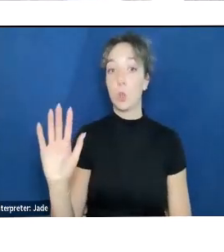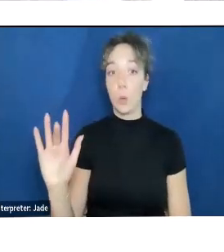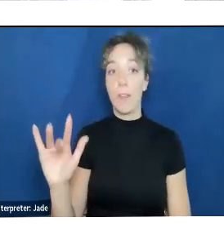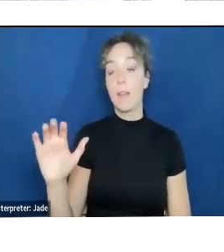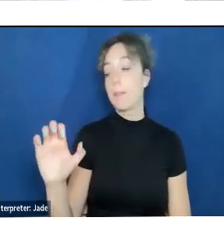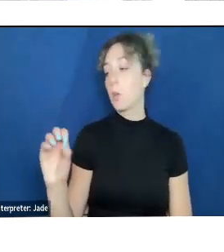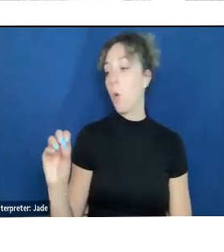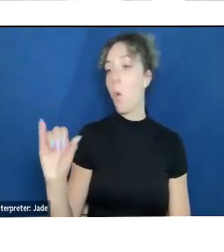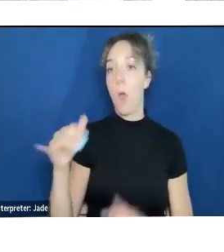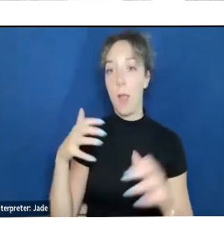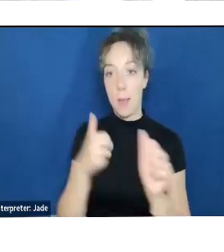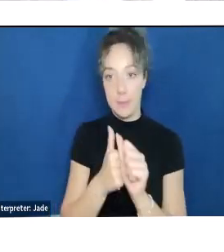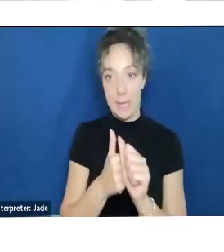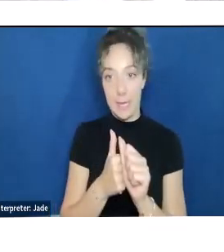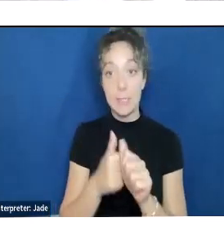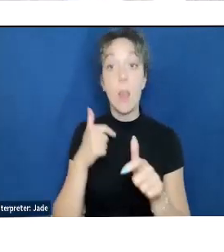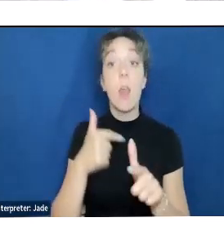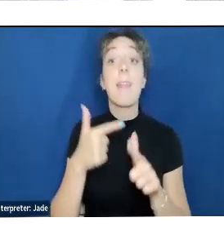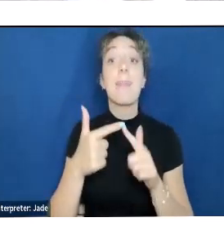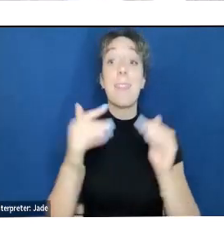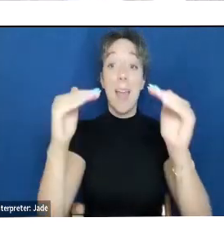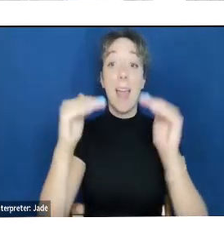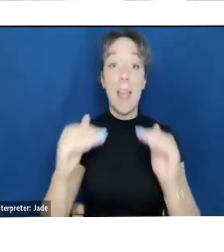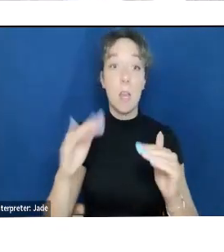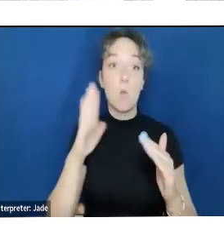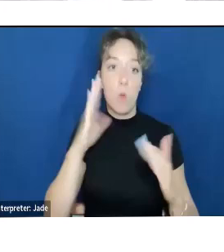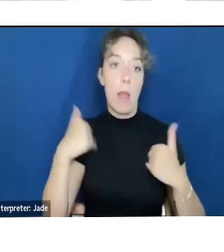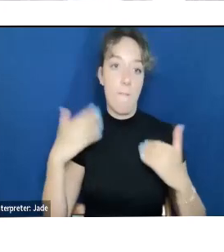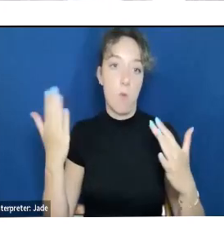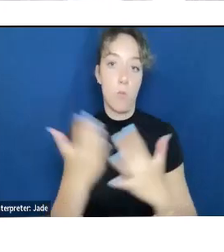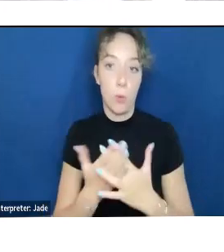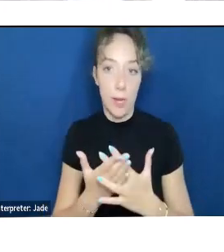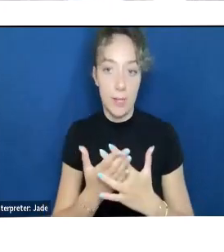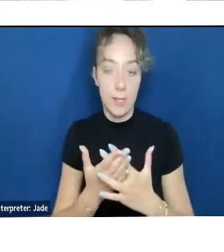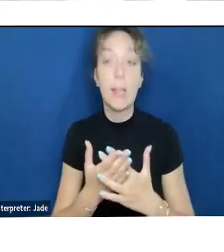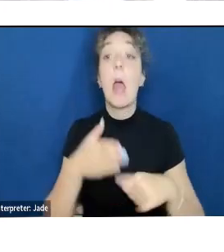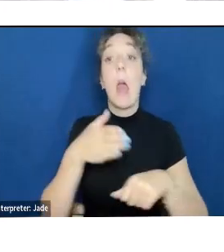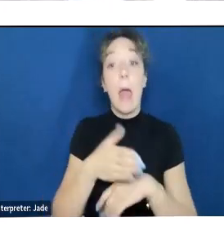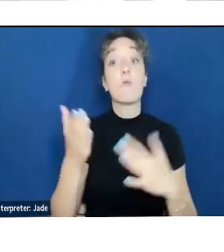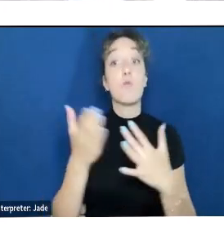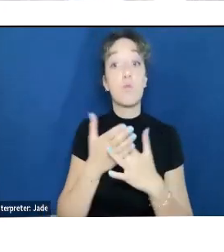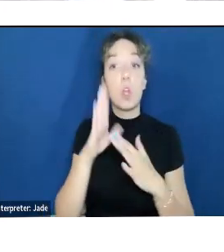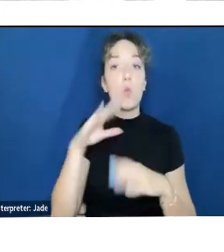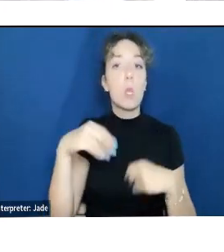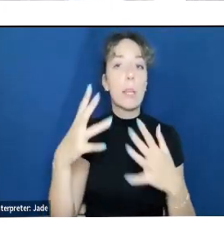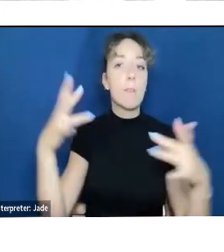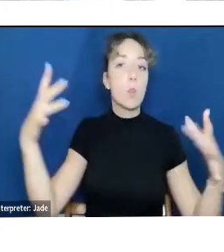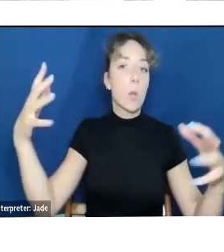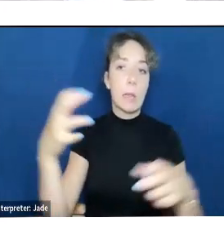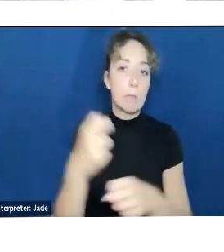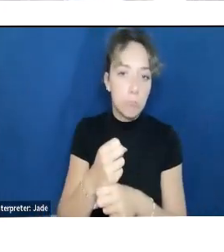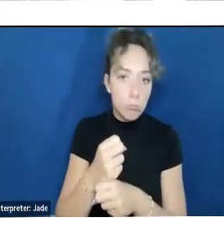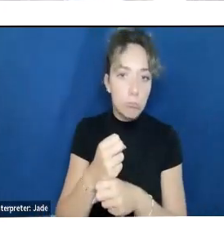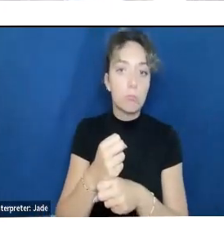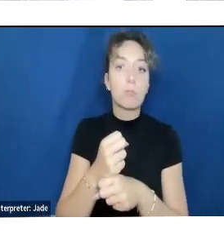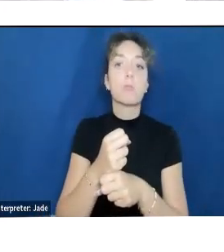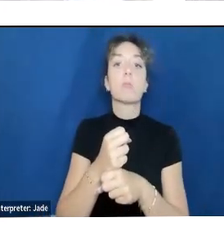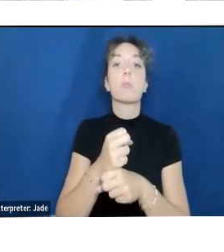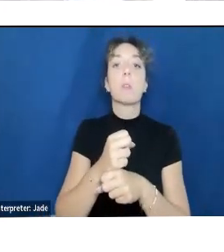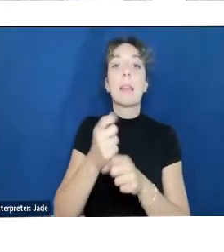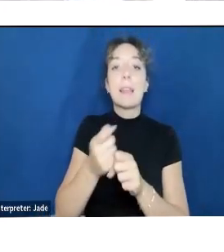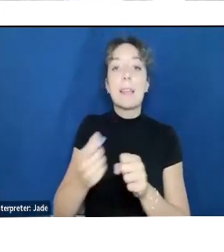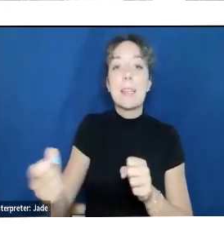updates. Then we'll roll into a break. And after the break, we'll give you a glimpse into next